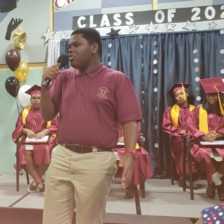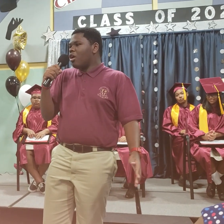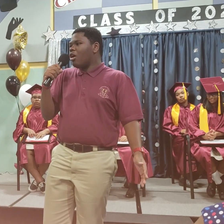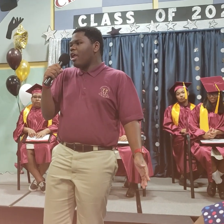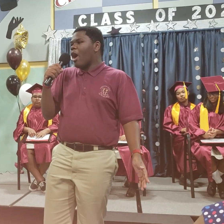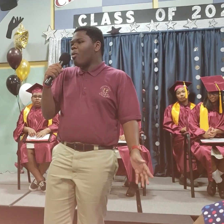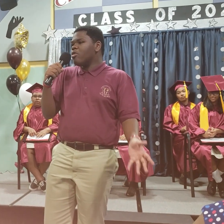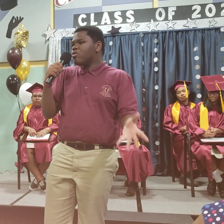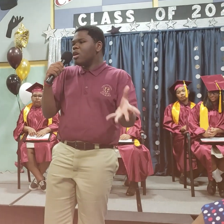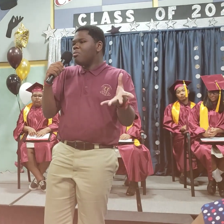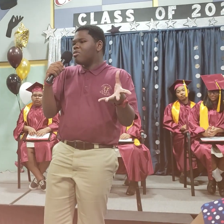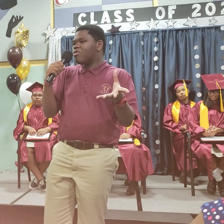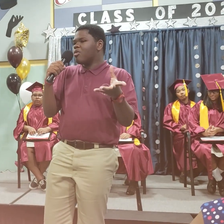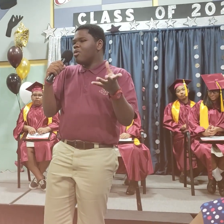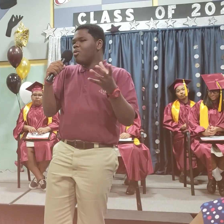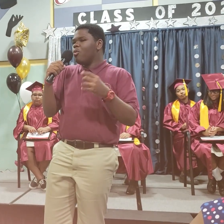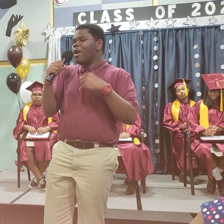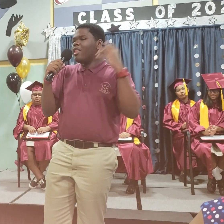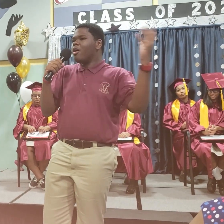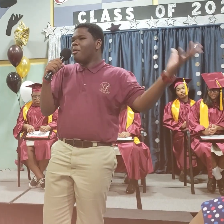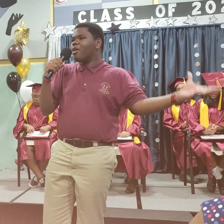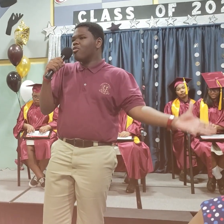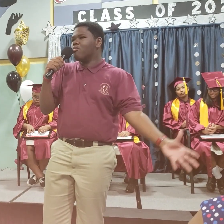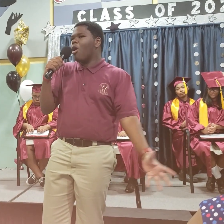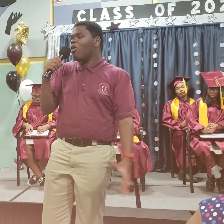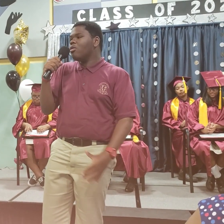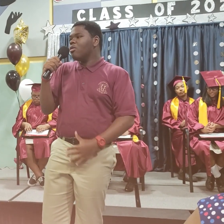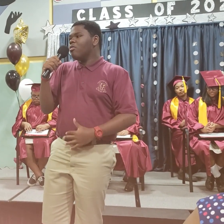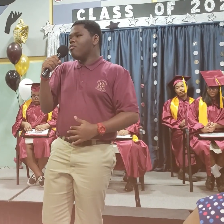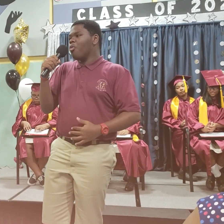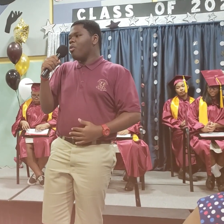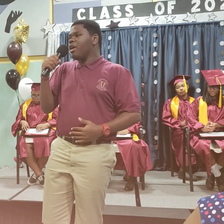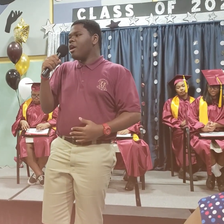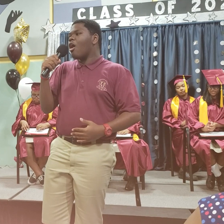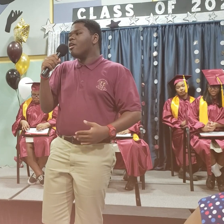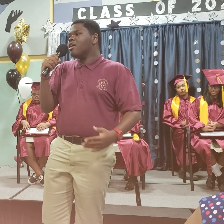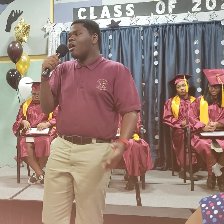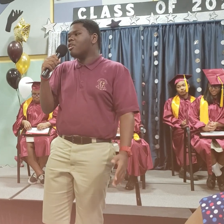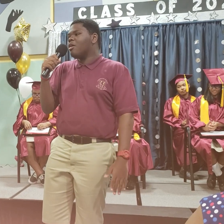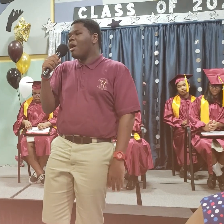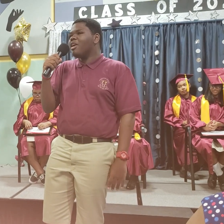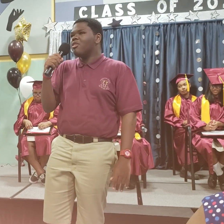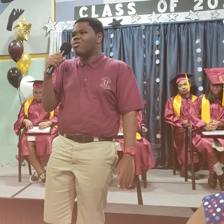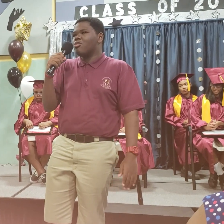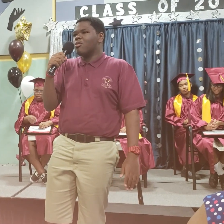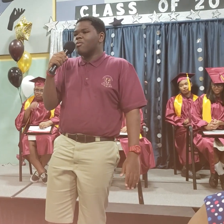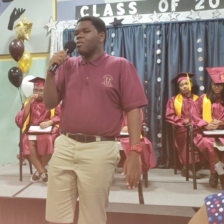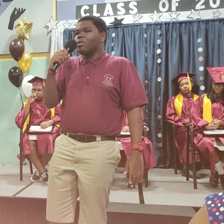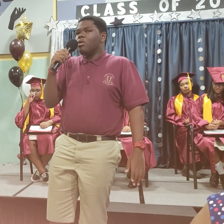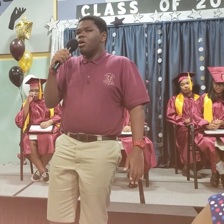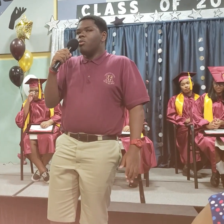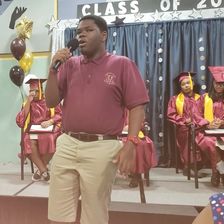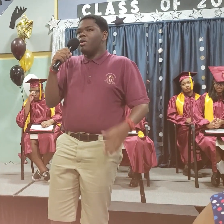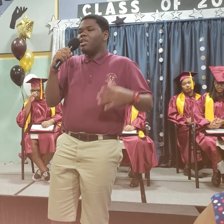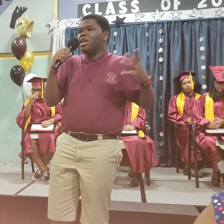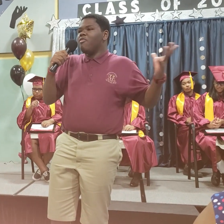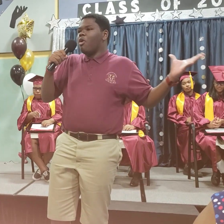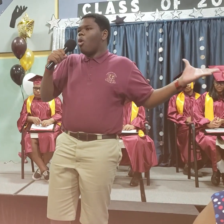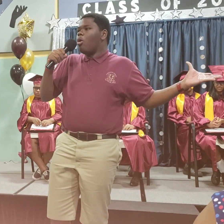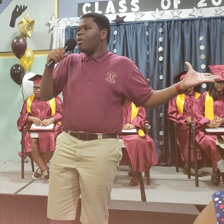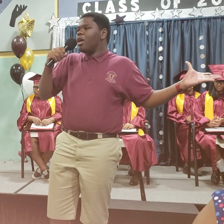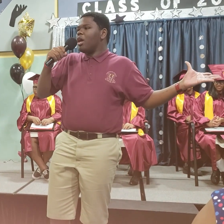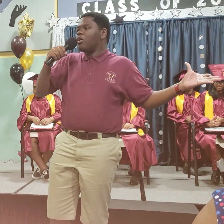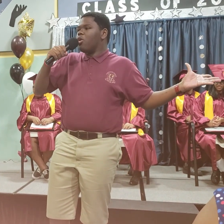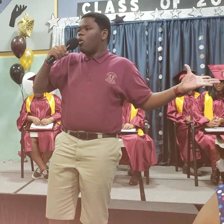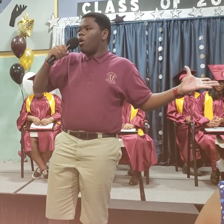Juliana O'Connor Connolly, parents, friends, and teachers. Certificates and awards were presented to the 8 graduates for doing so well.